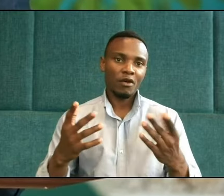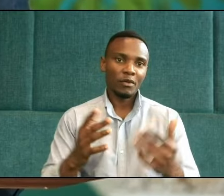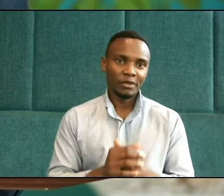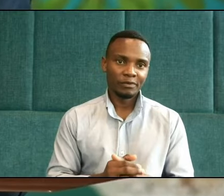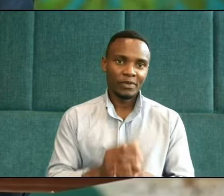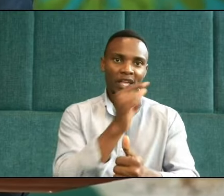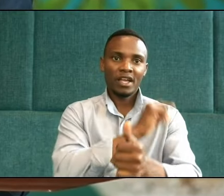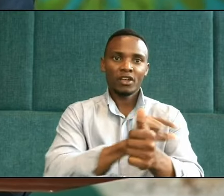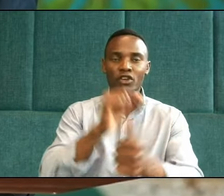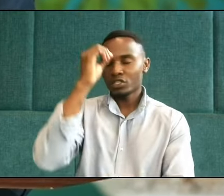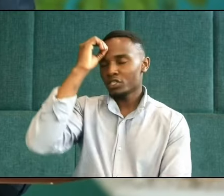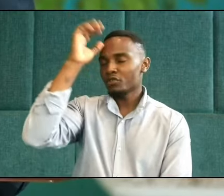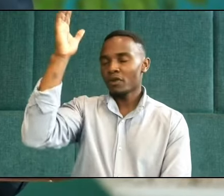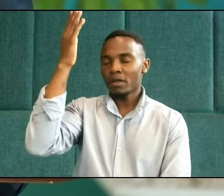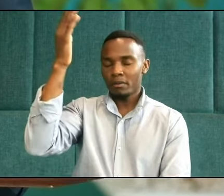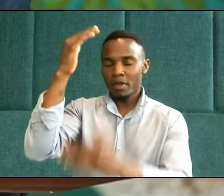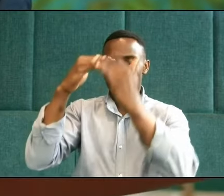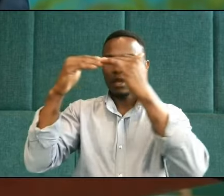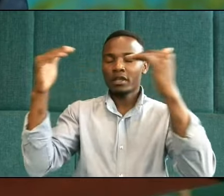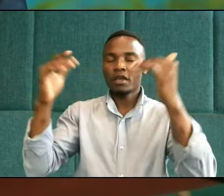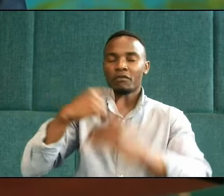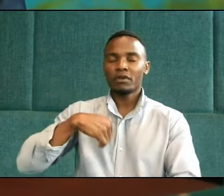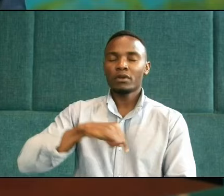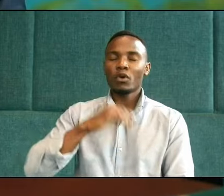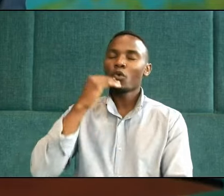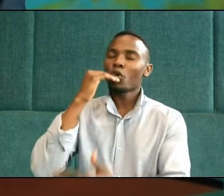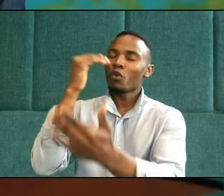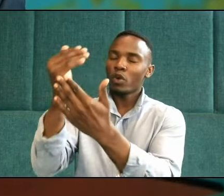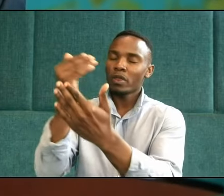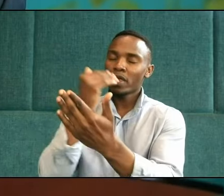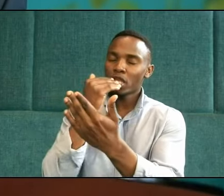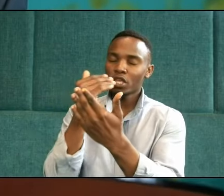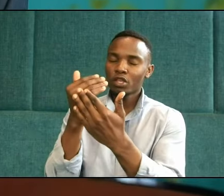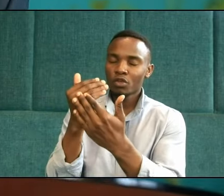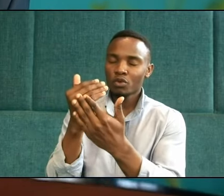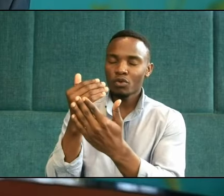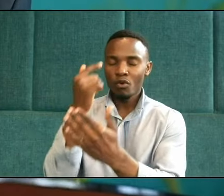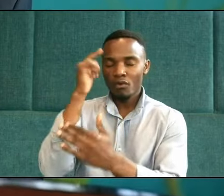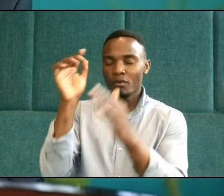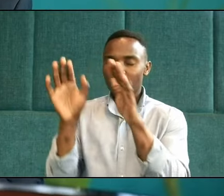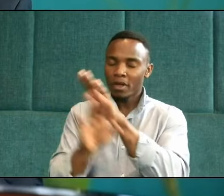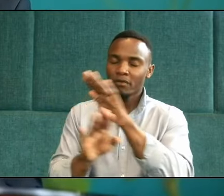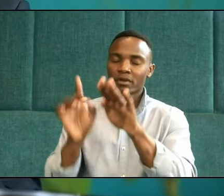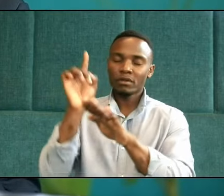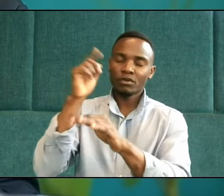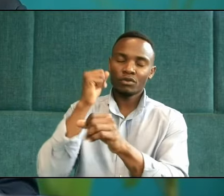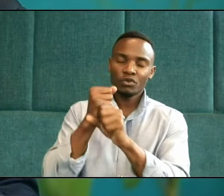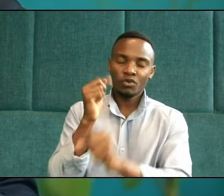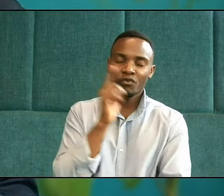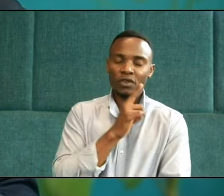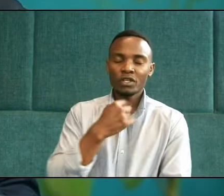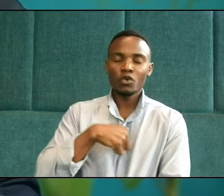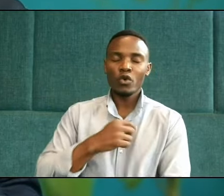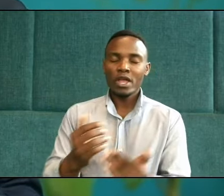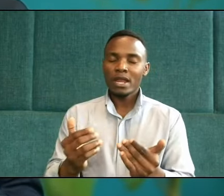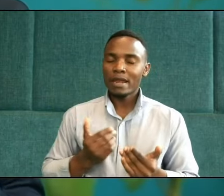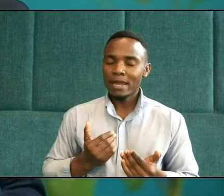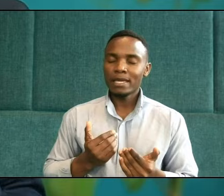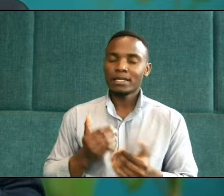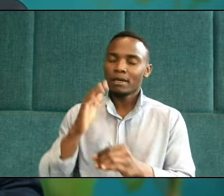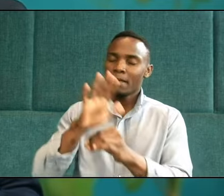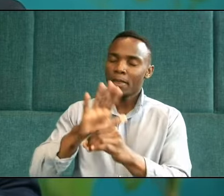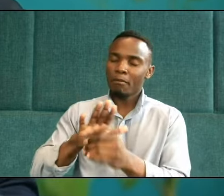Gracious Father in heaven, we thank you for what you have done. We need the much more